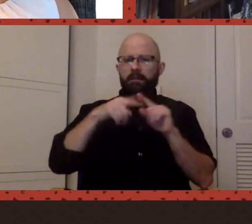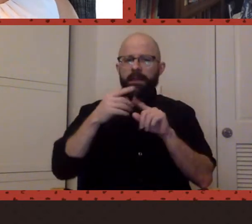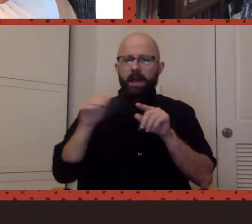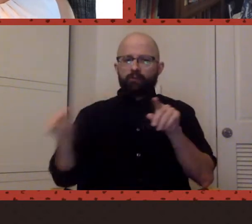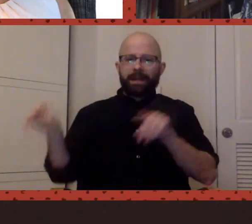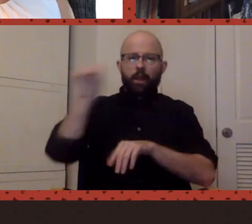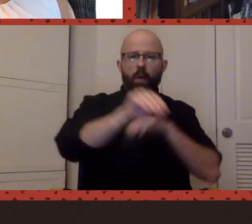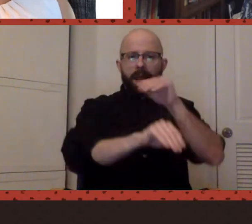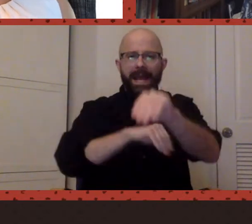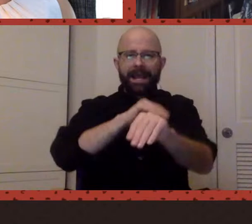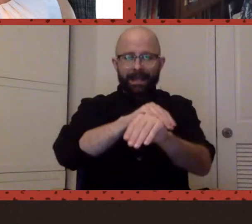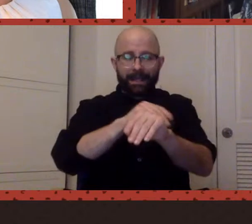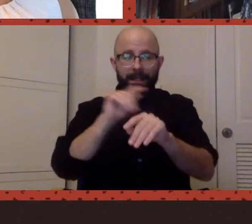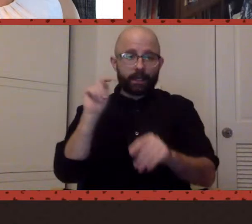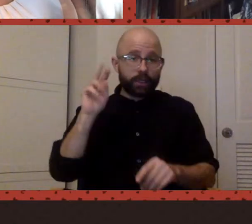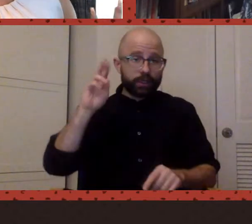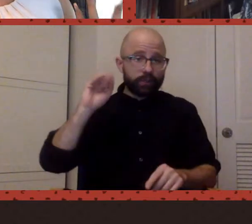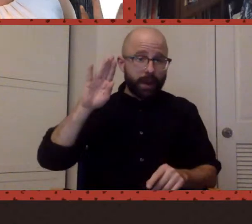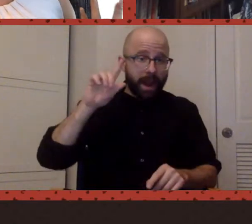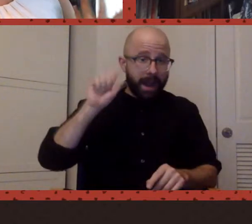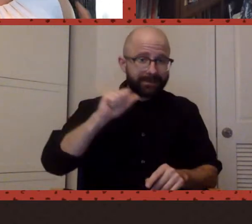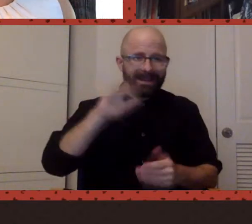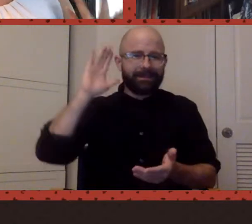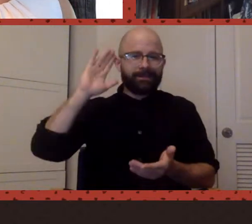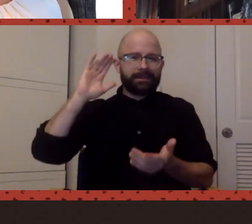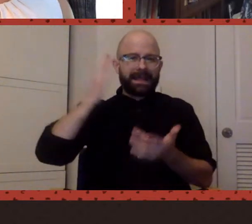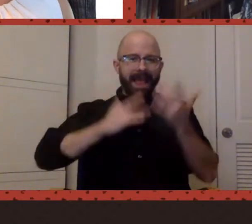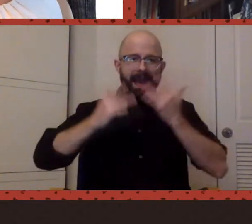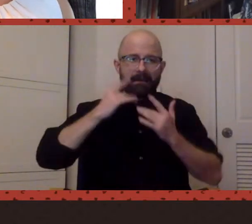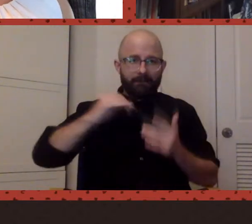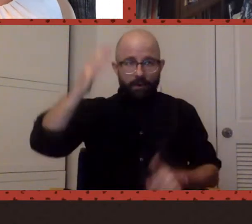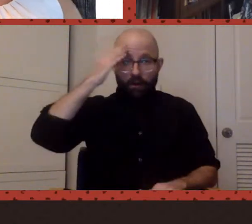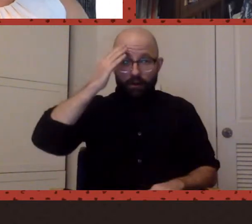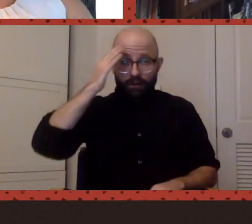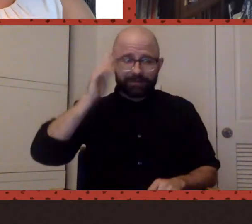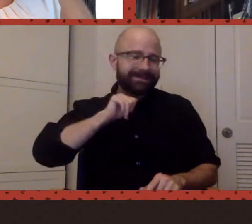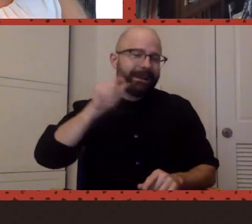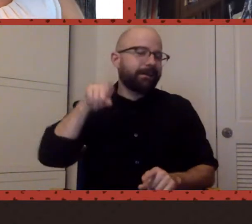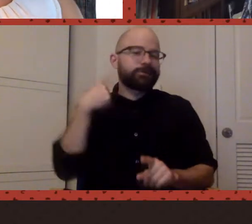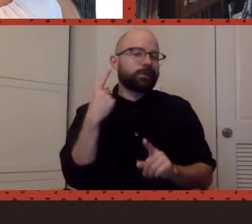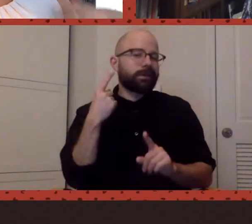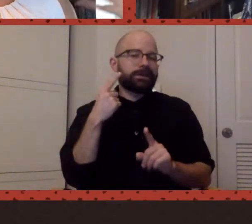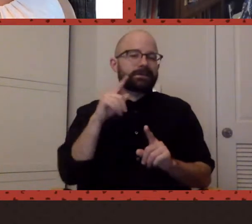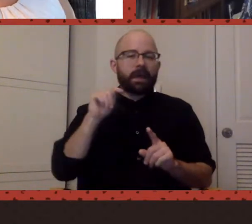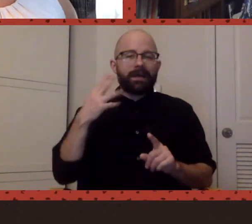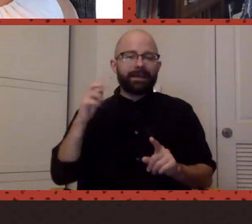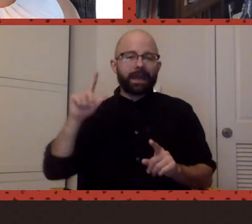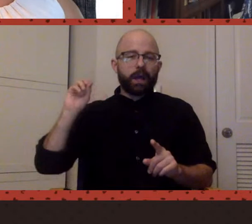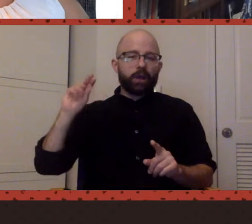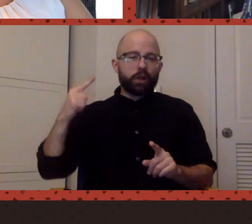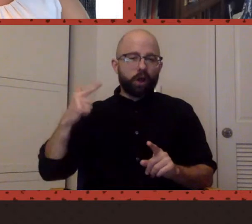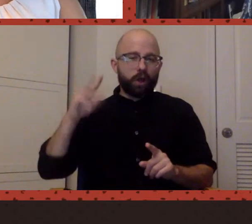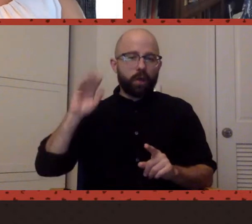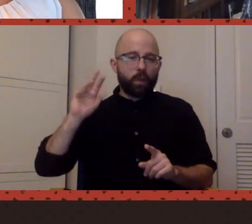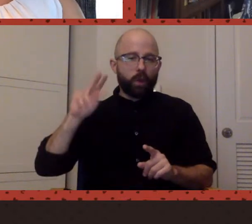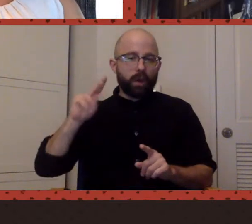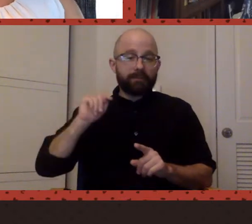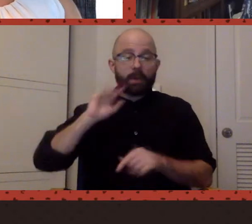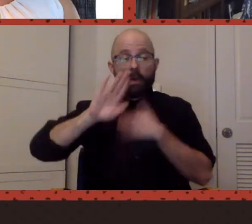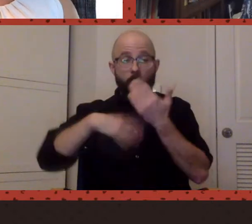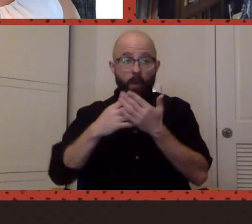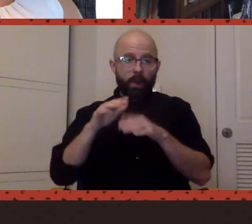tribes and the lack of knowledge? Again, not just of the long walk, but all Native history